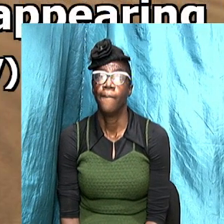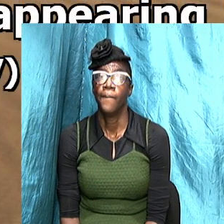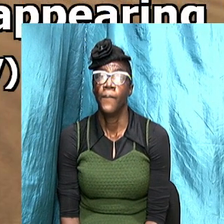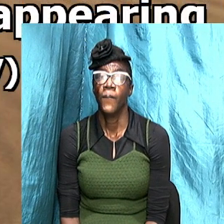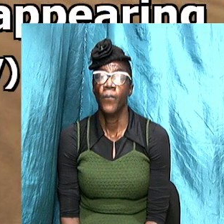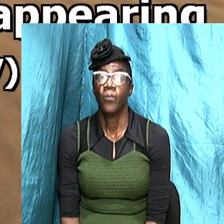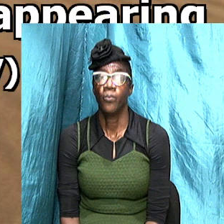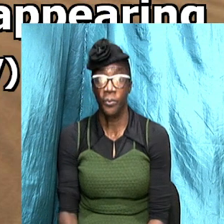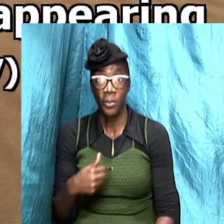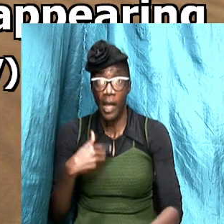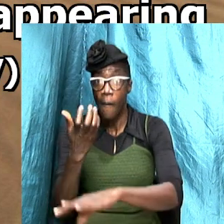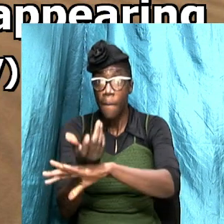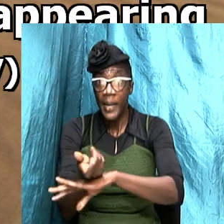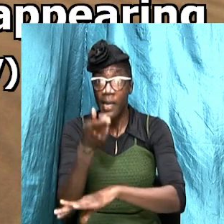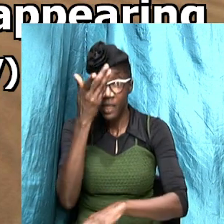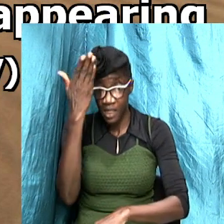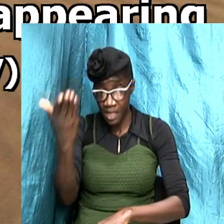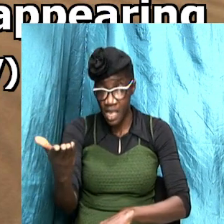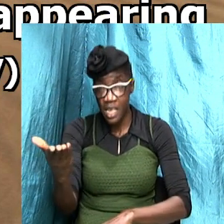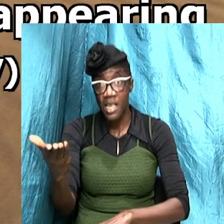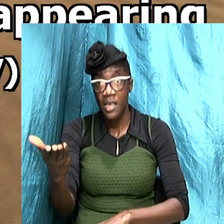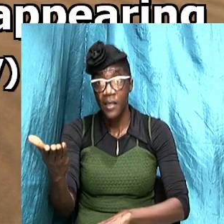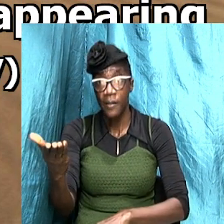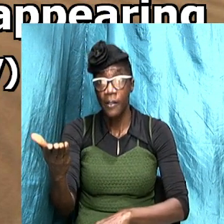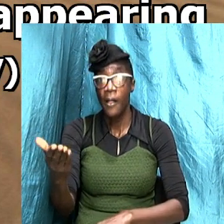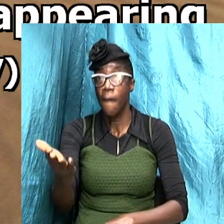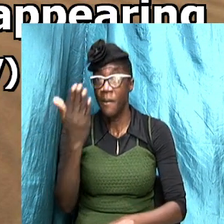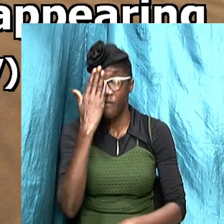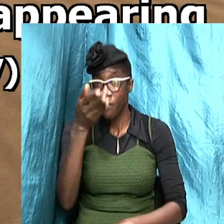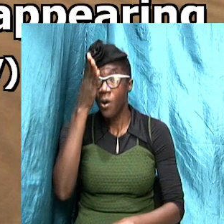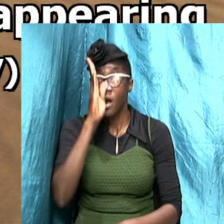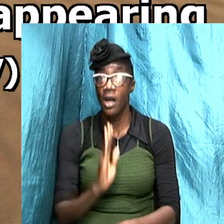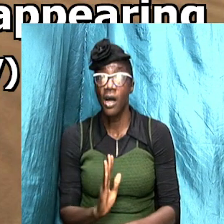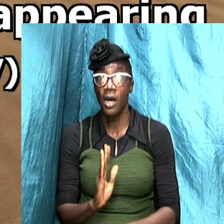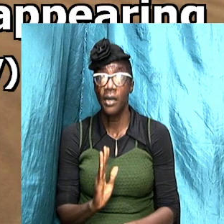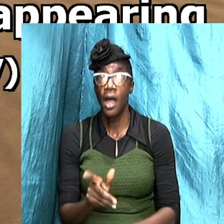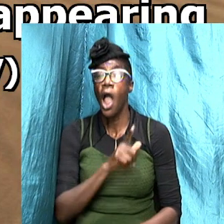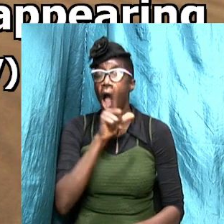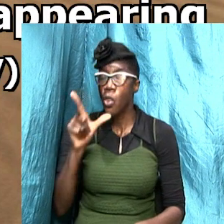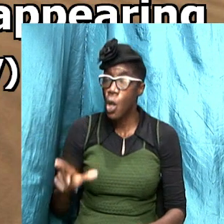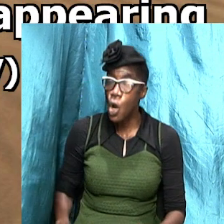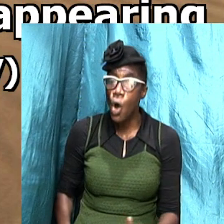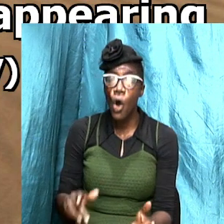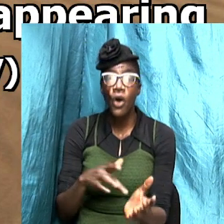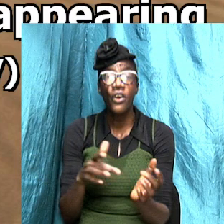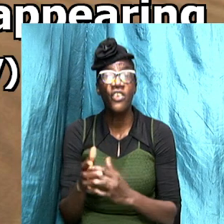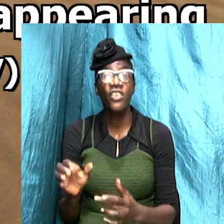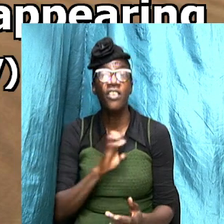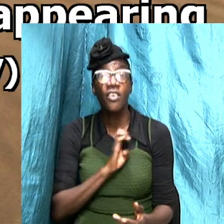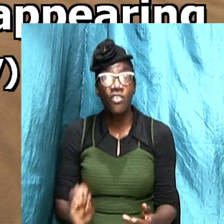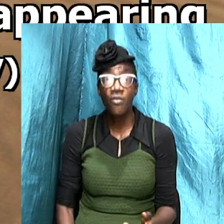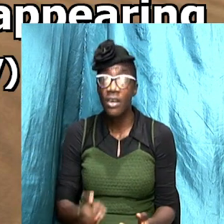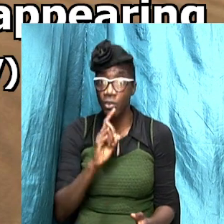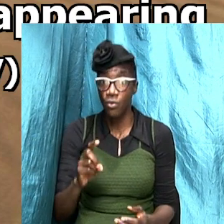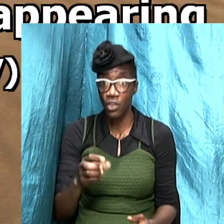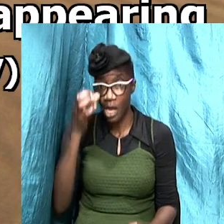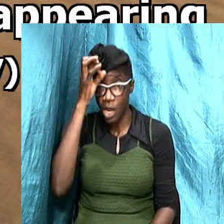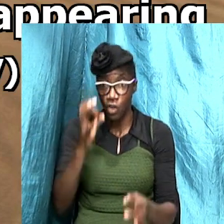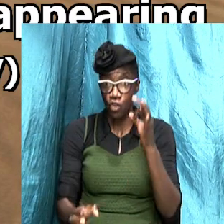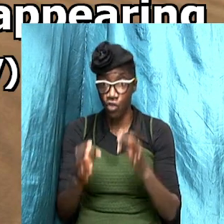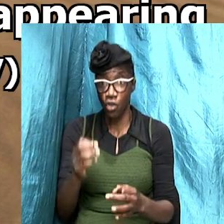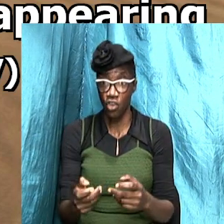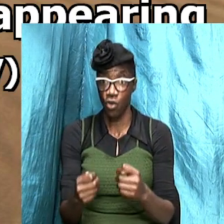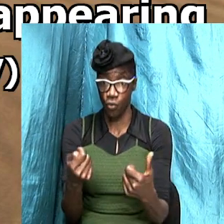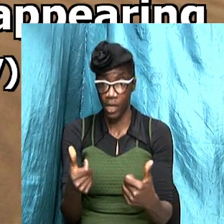so I charge thee therefore before God and the Lord Jesus Christ who shall judge the quick